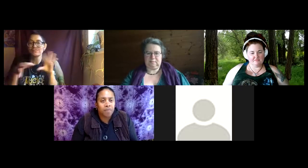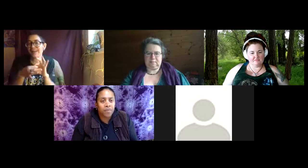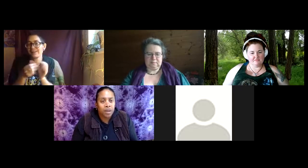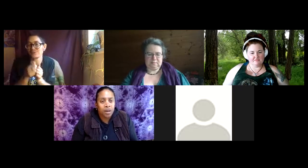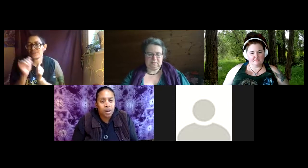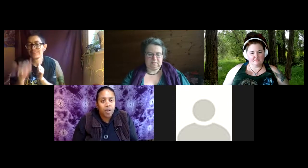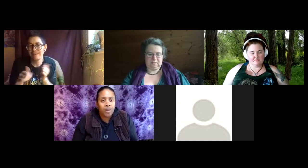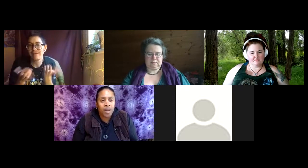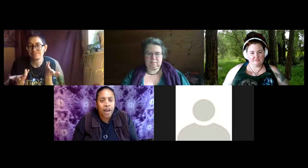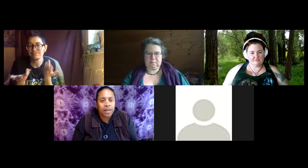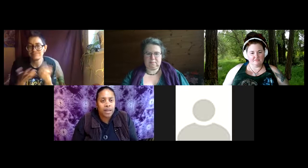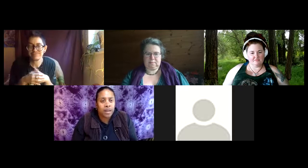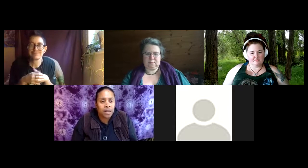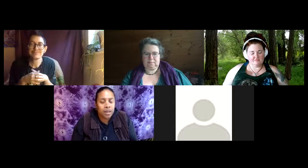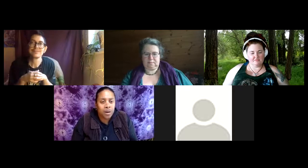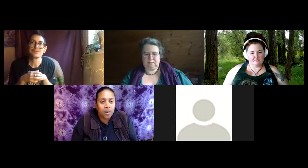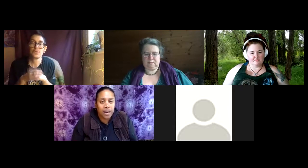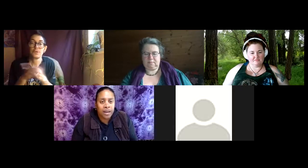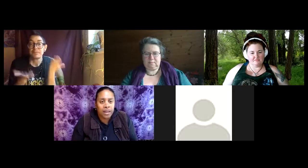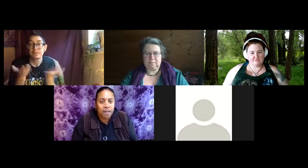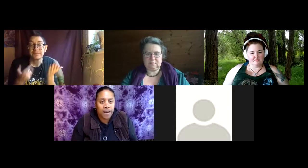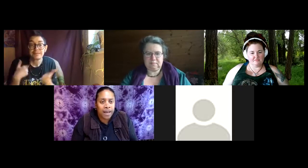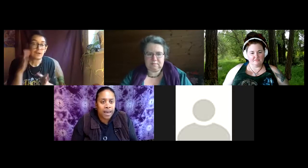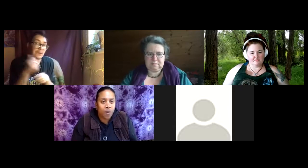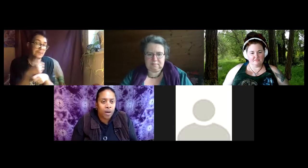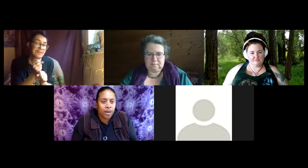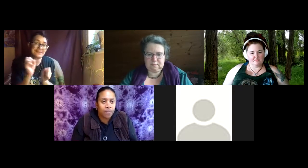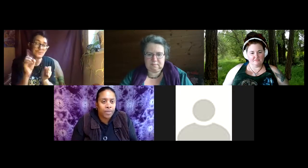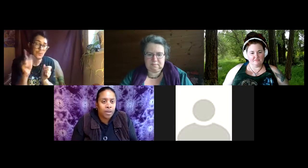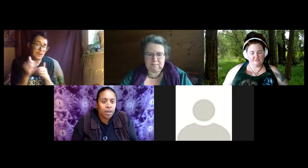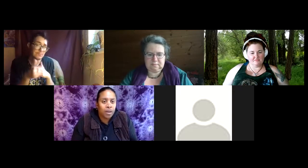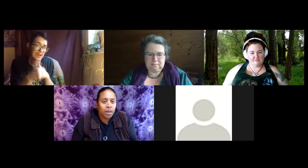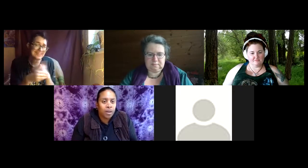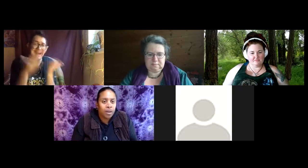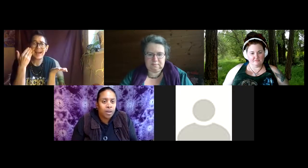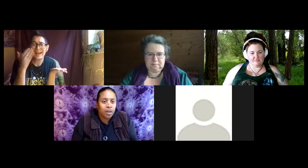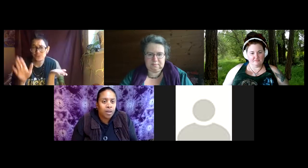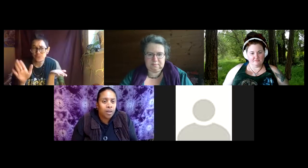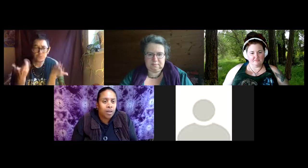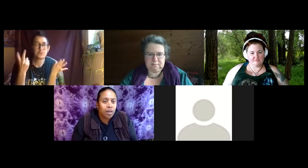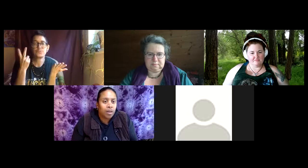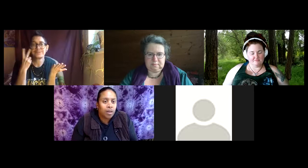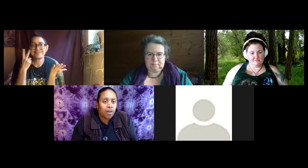time, you know, and chat and connect, and, you know, connect via that way.